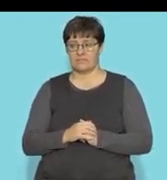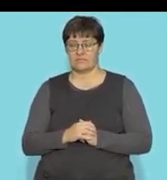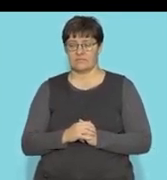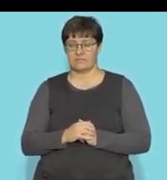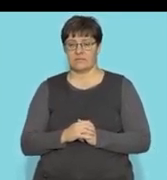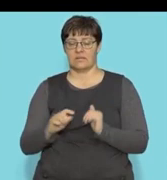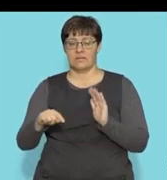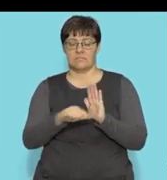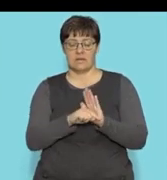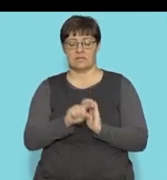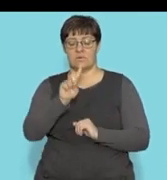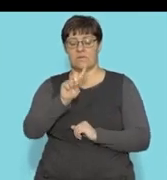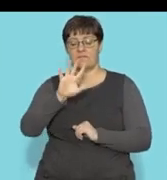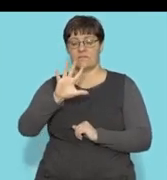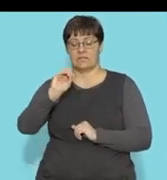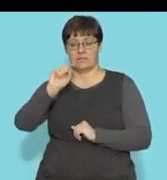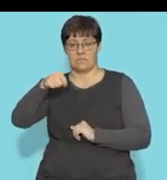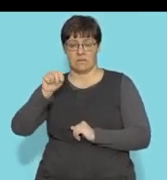1,728 minus